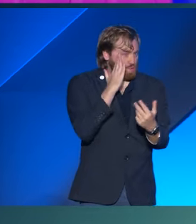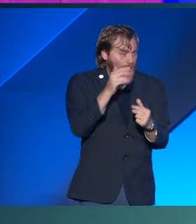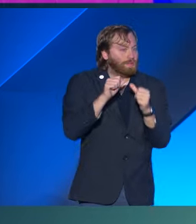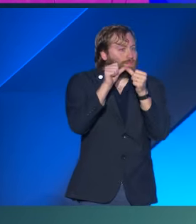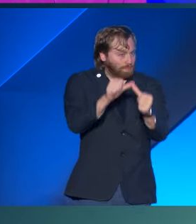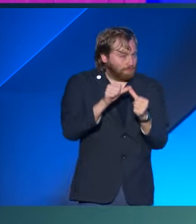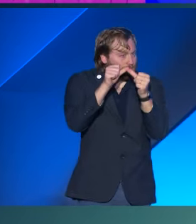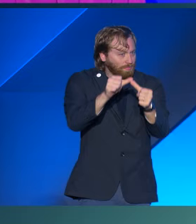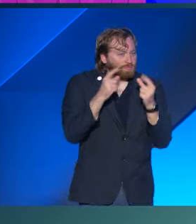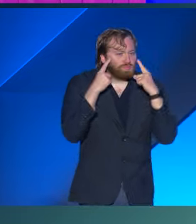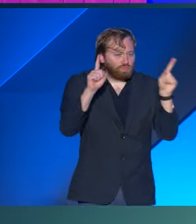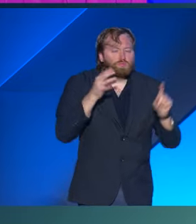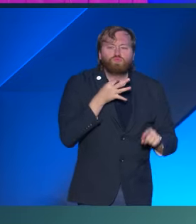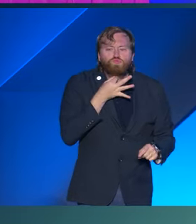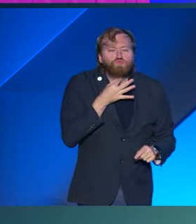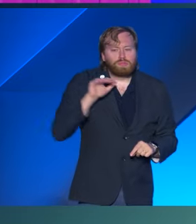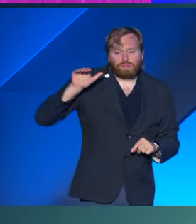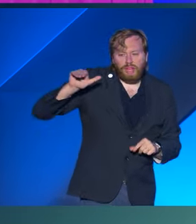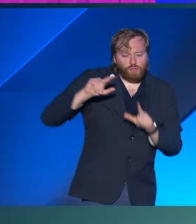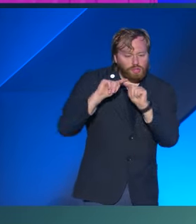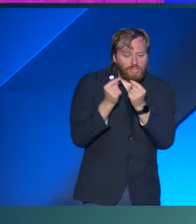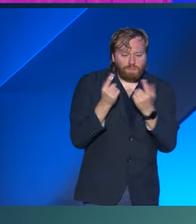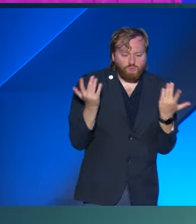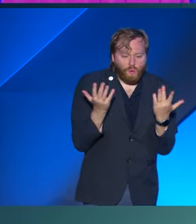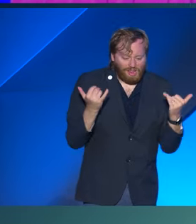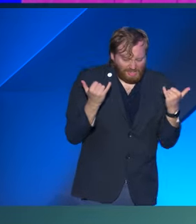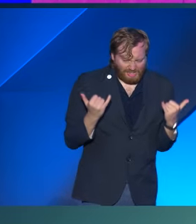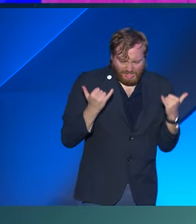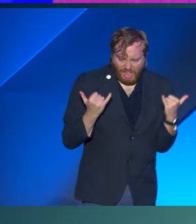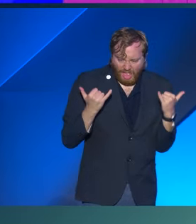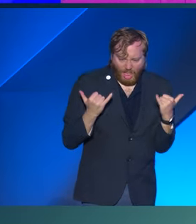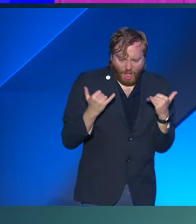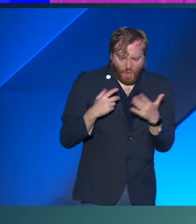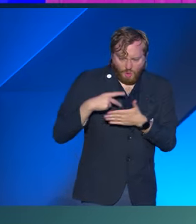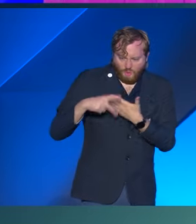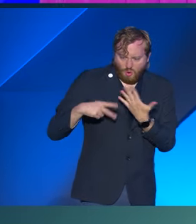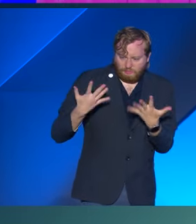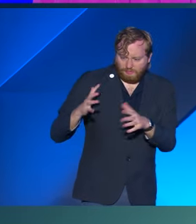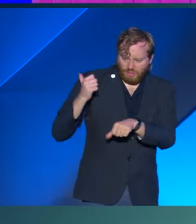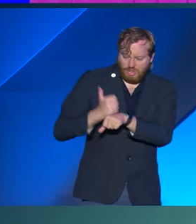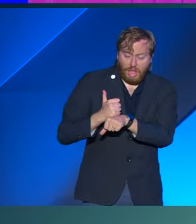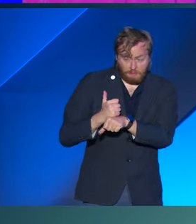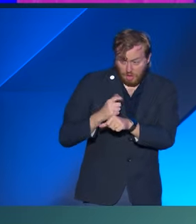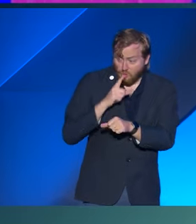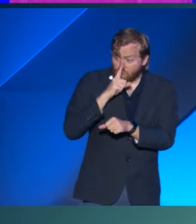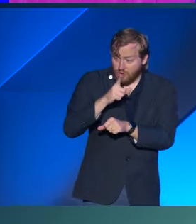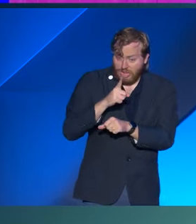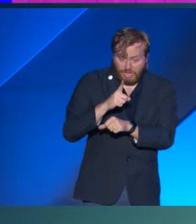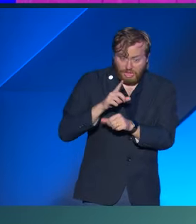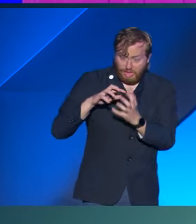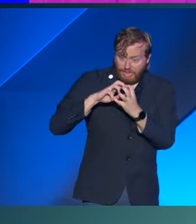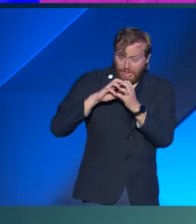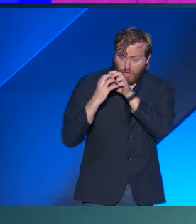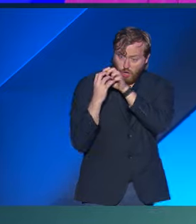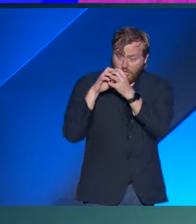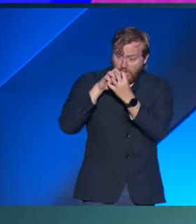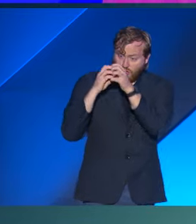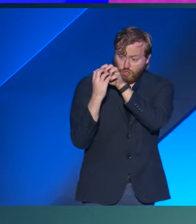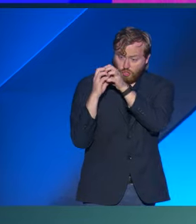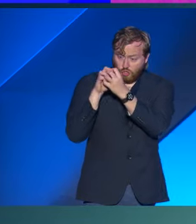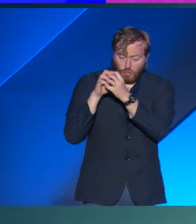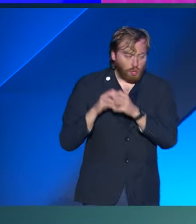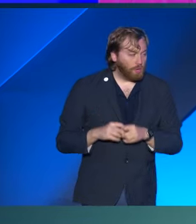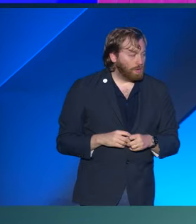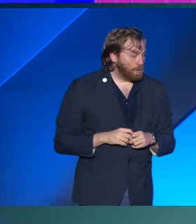initiatives that you currently have in place, and how intersectional are they? Let's use this era of tumults